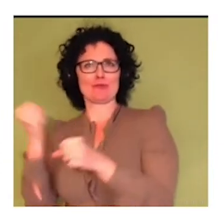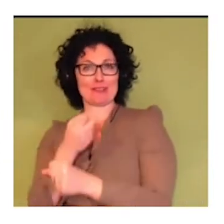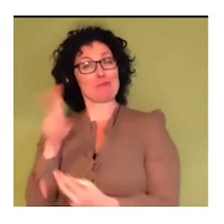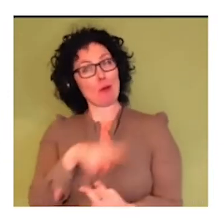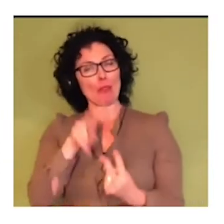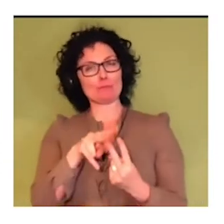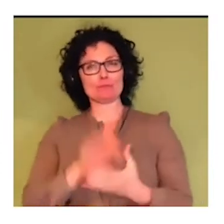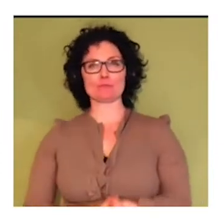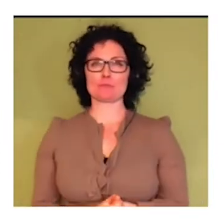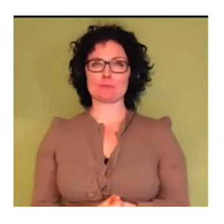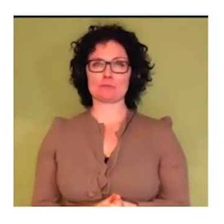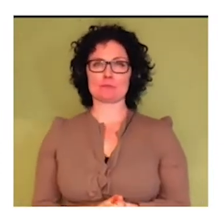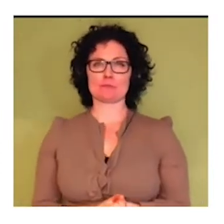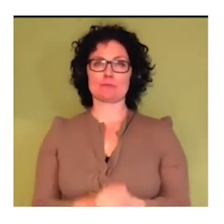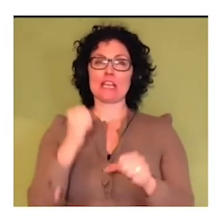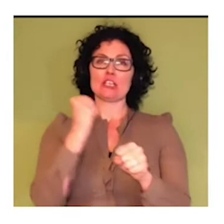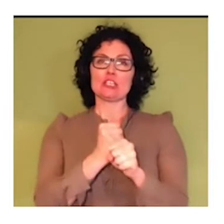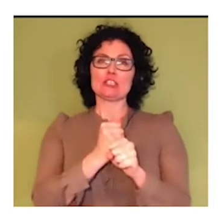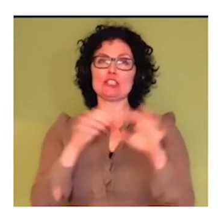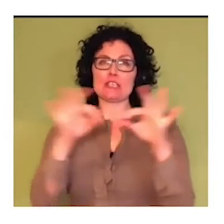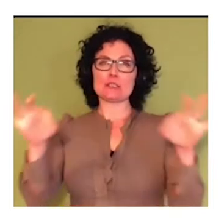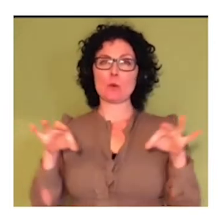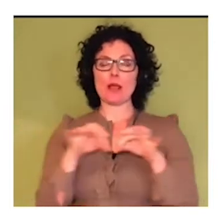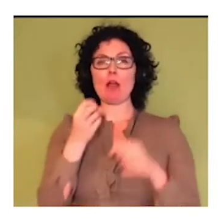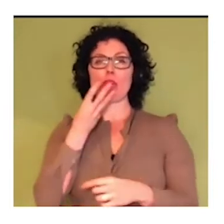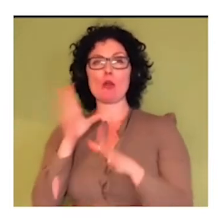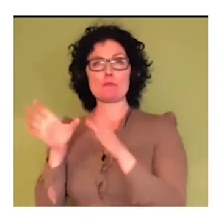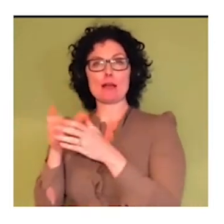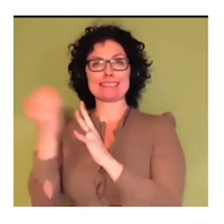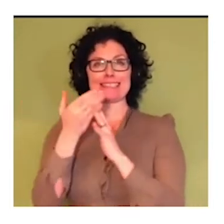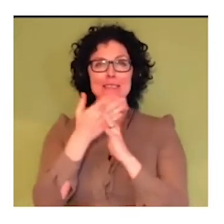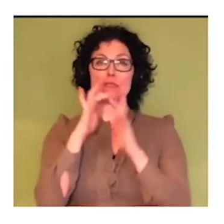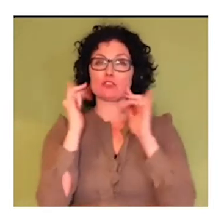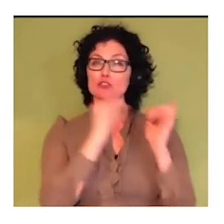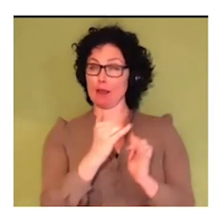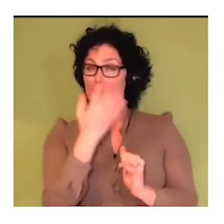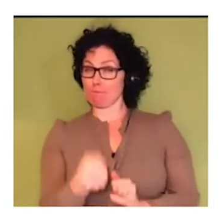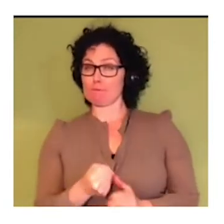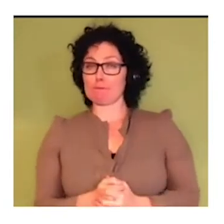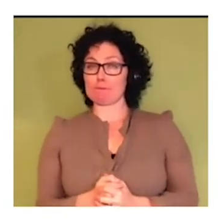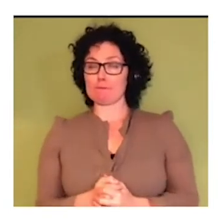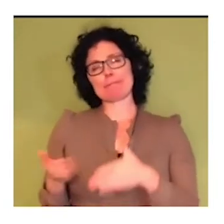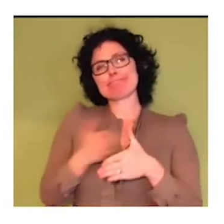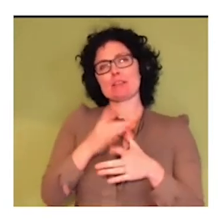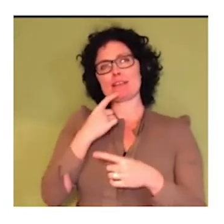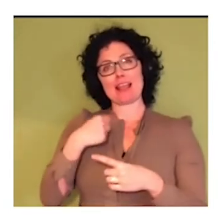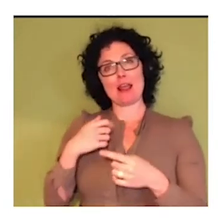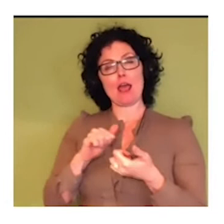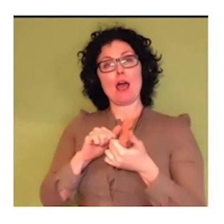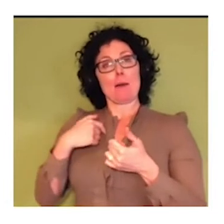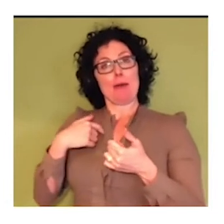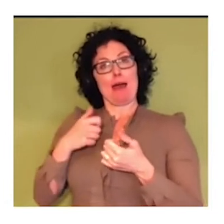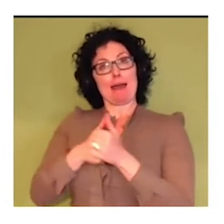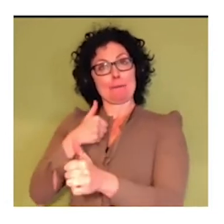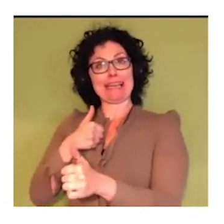In G Suite, there's a third-party accessibility checker, and at the beginning I said I'm co-founder of a company called GrackleDocs. We